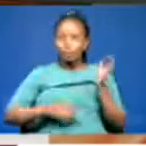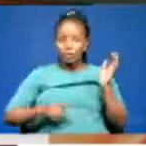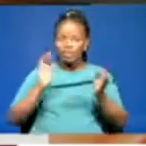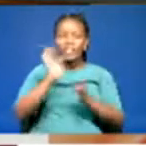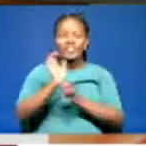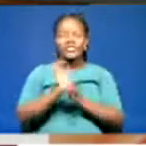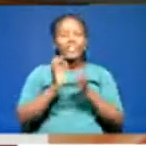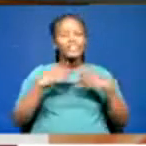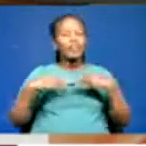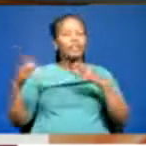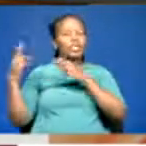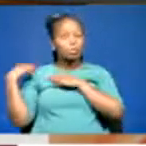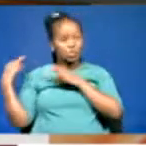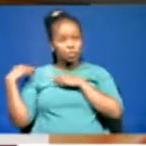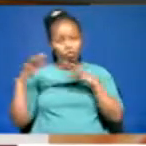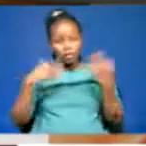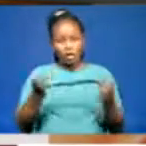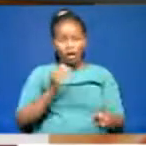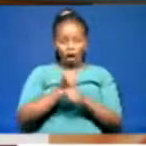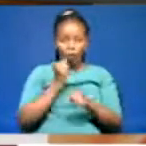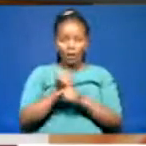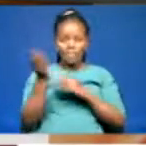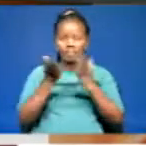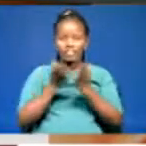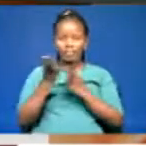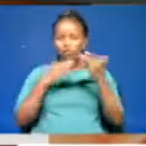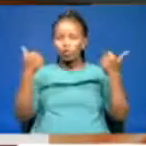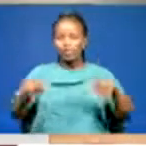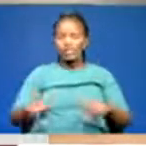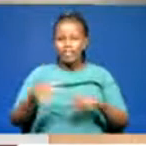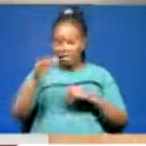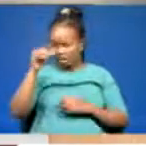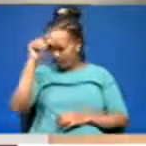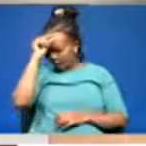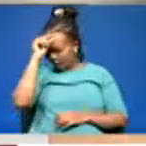role in the operations and service delivery of any government.